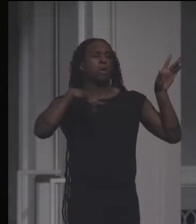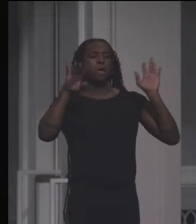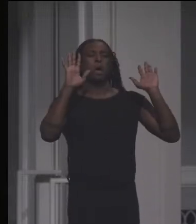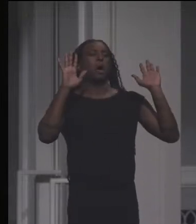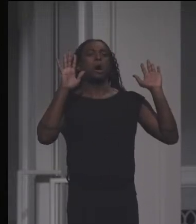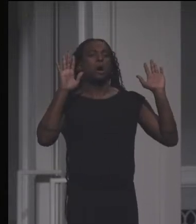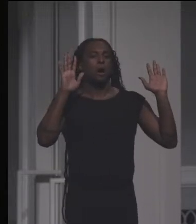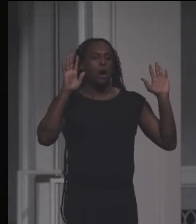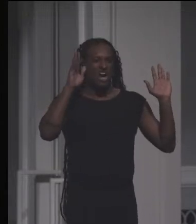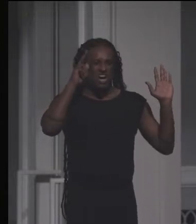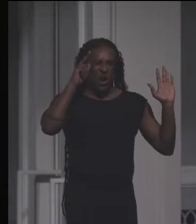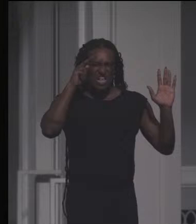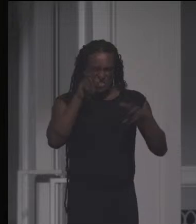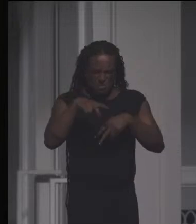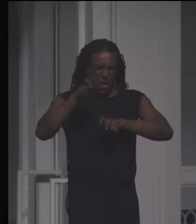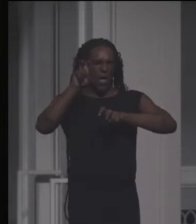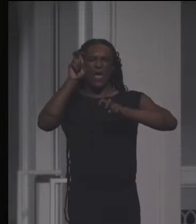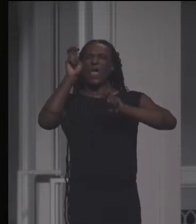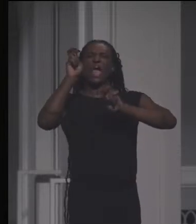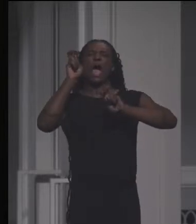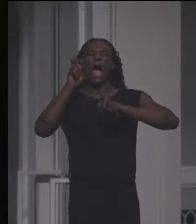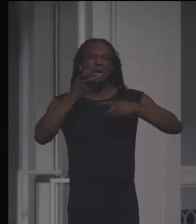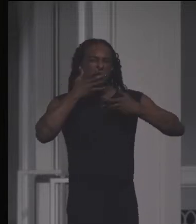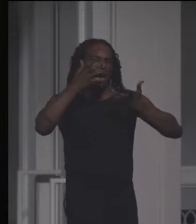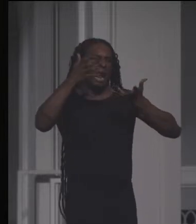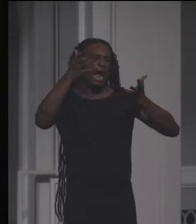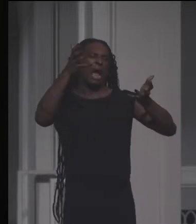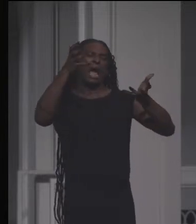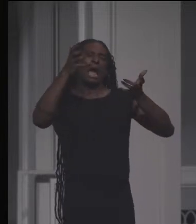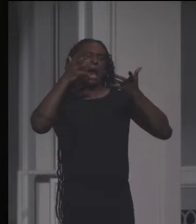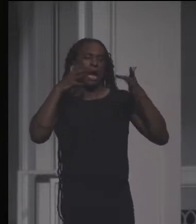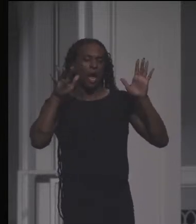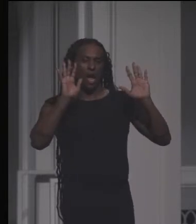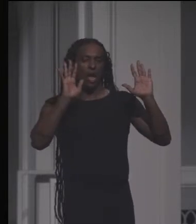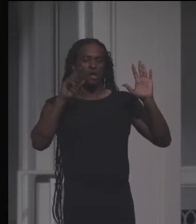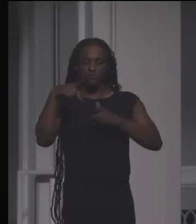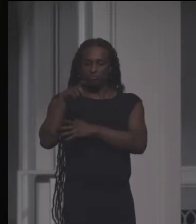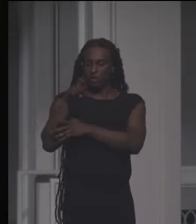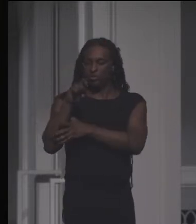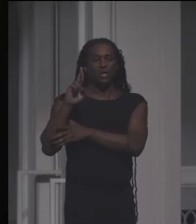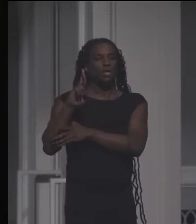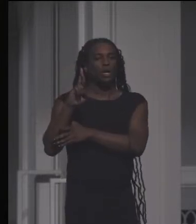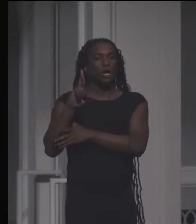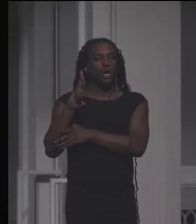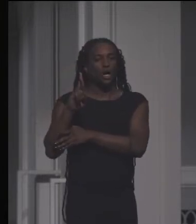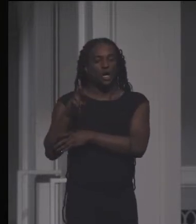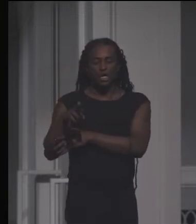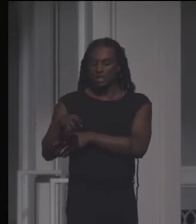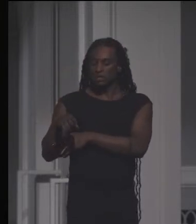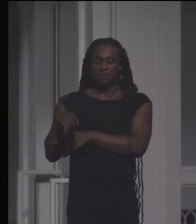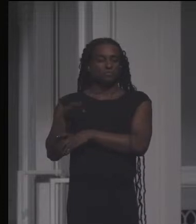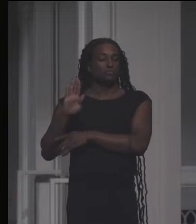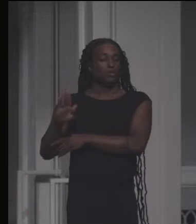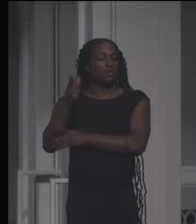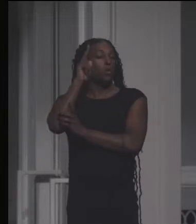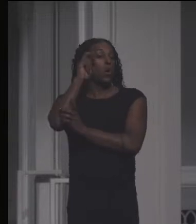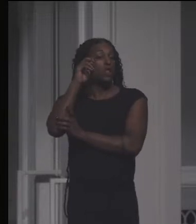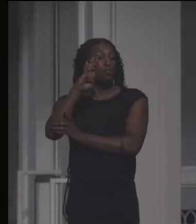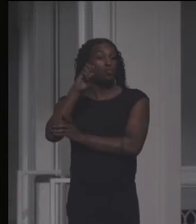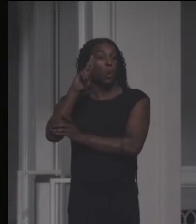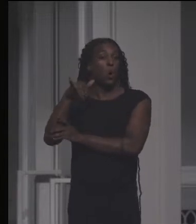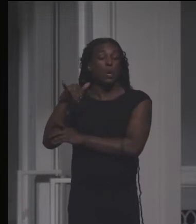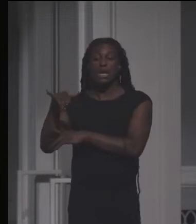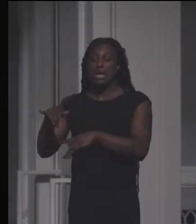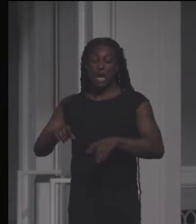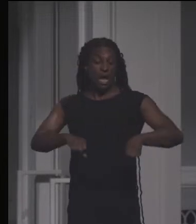horse shattering the air with a panicked scream. Peretir dropped Boney's reins, leapt for the ass and soothed